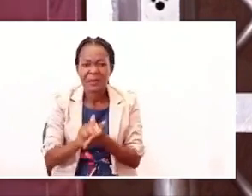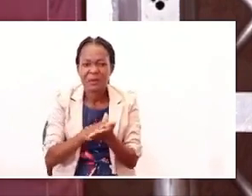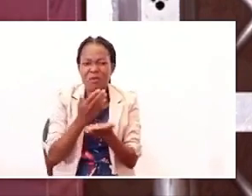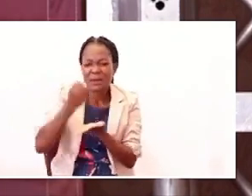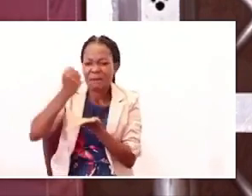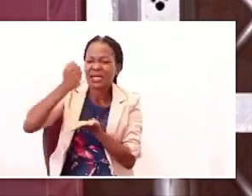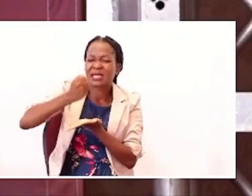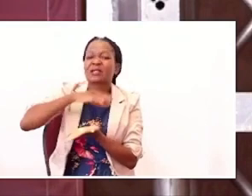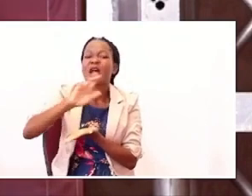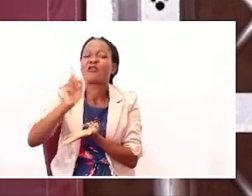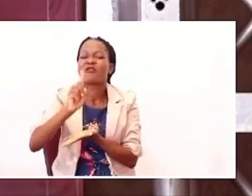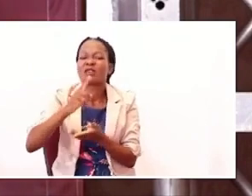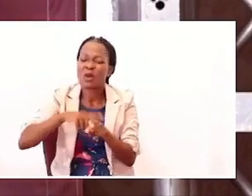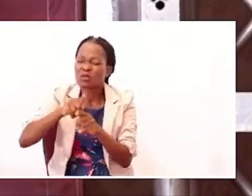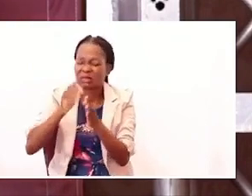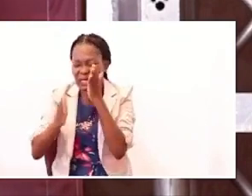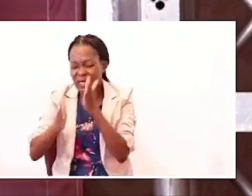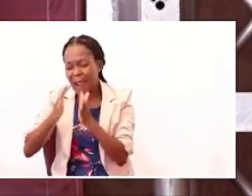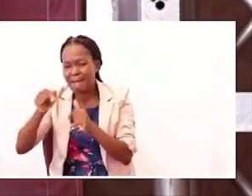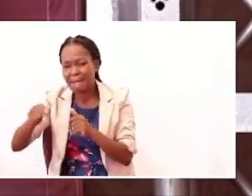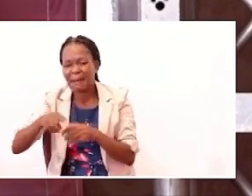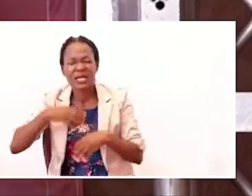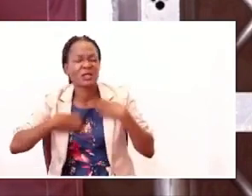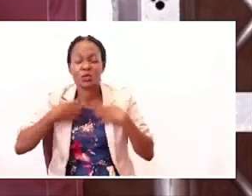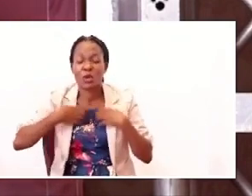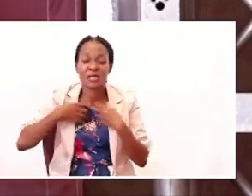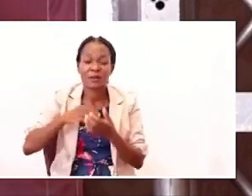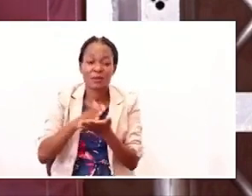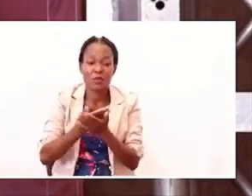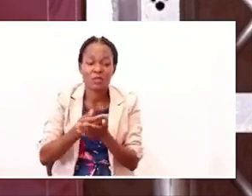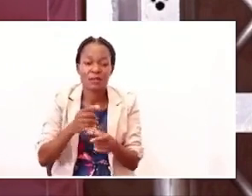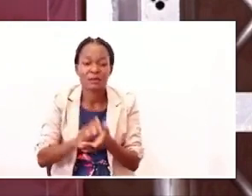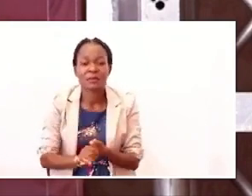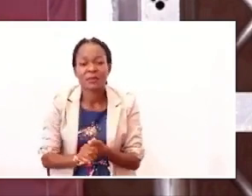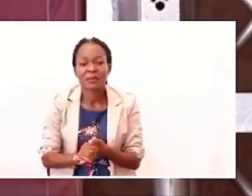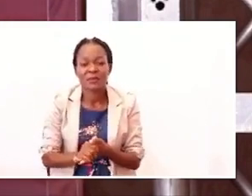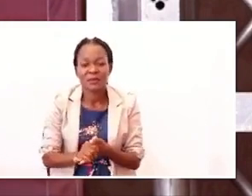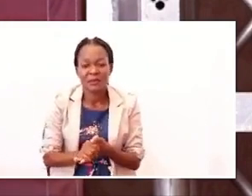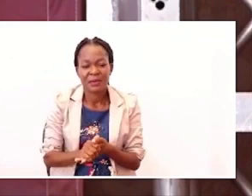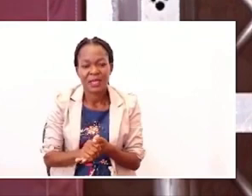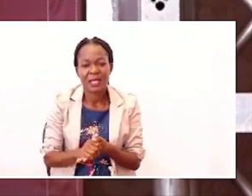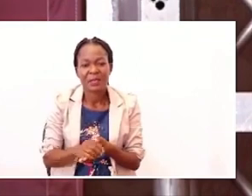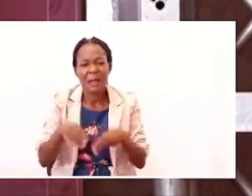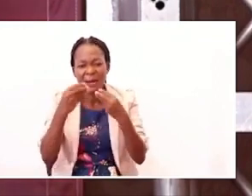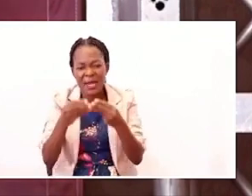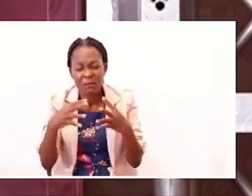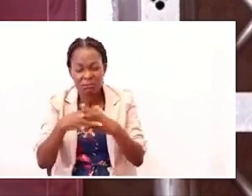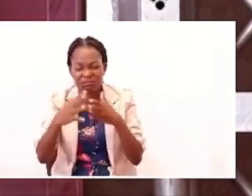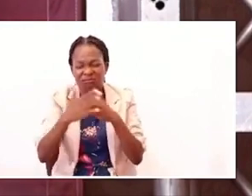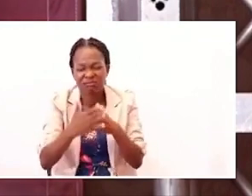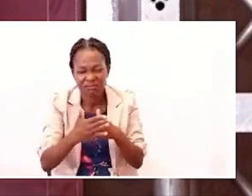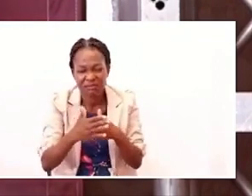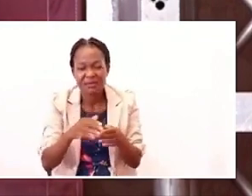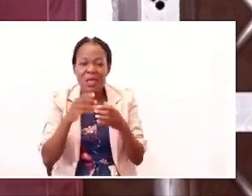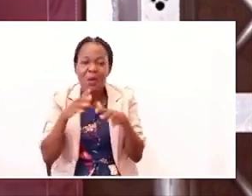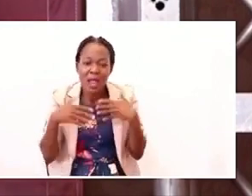budgeting, is worrisome because it poses a limitation or imposes a limitation